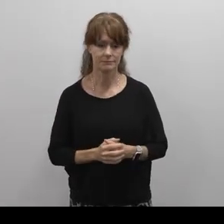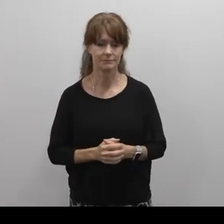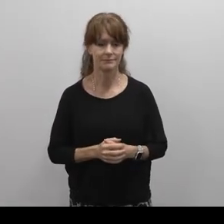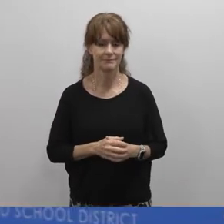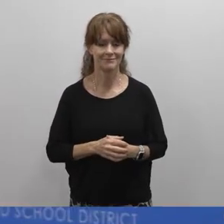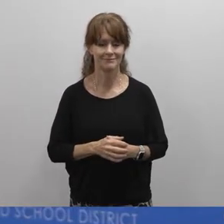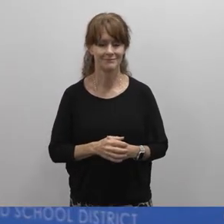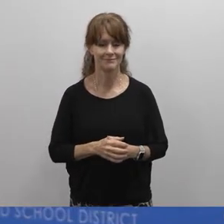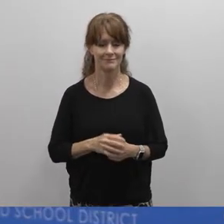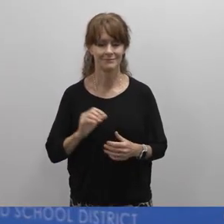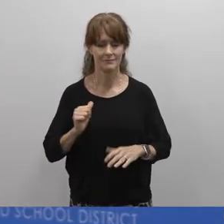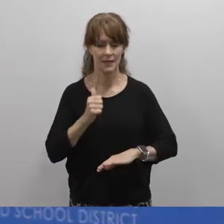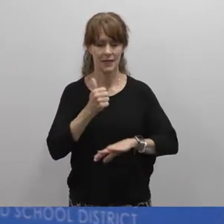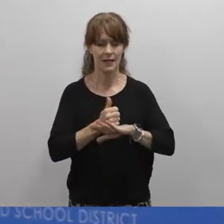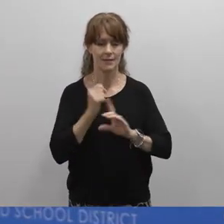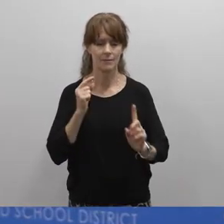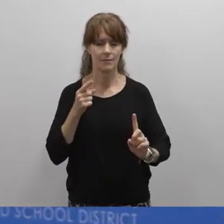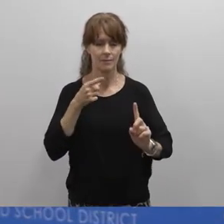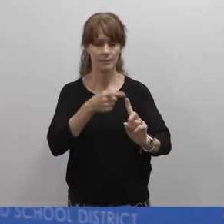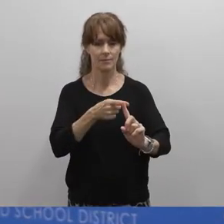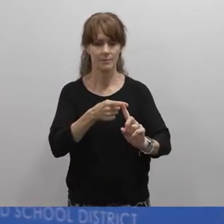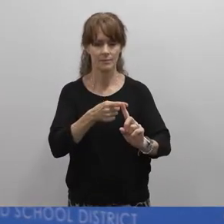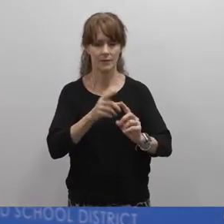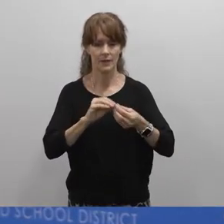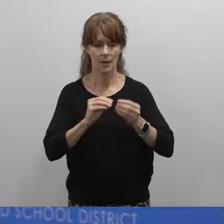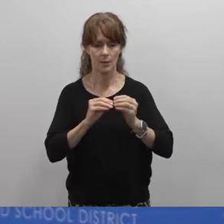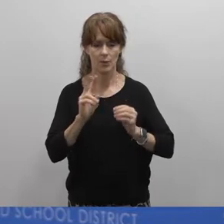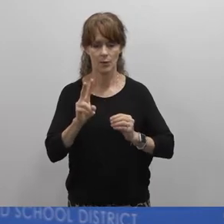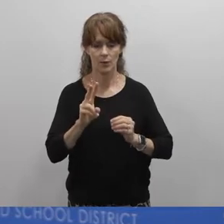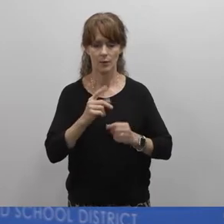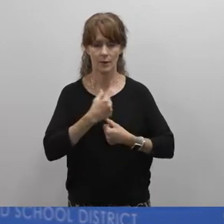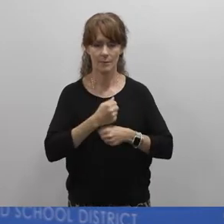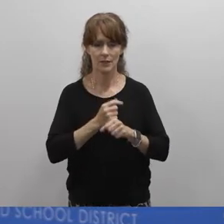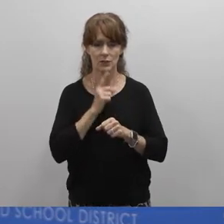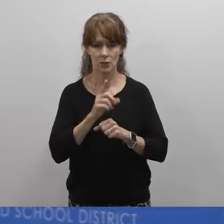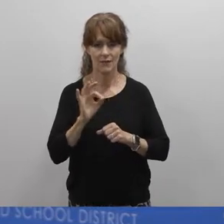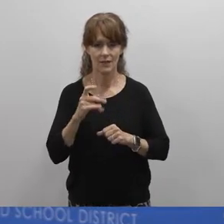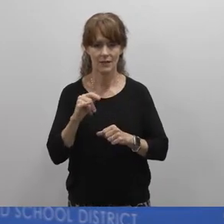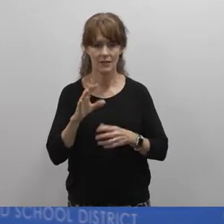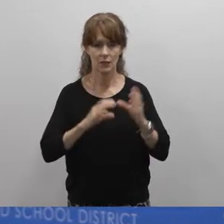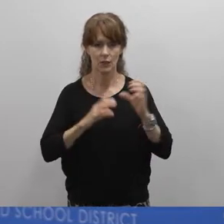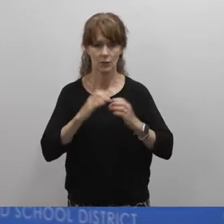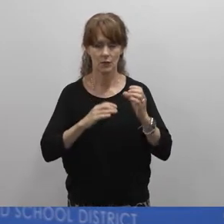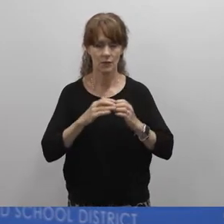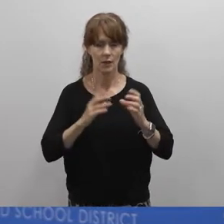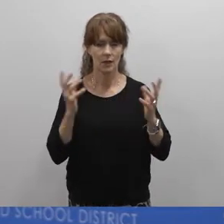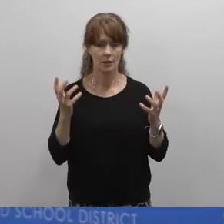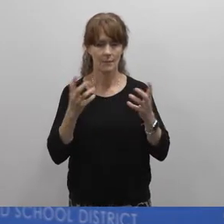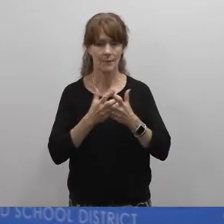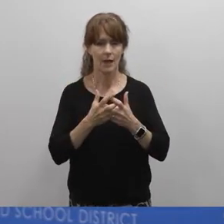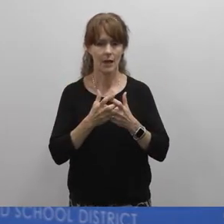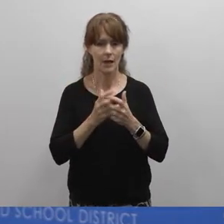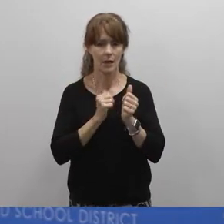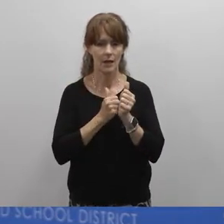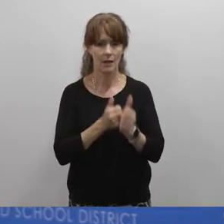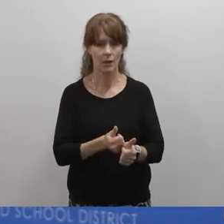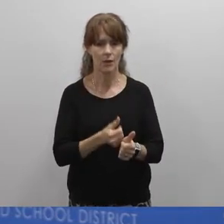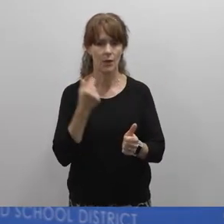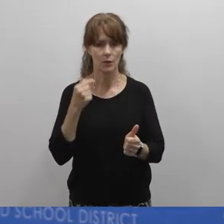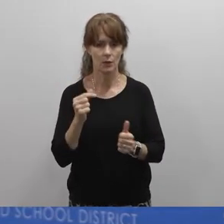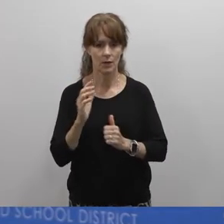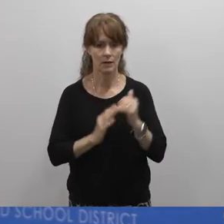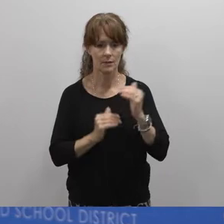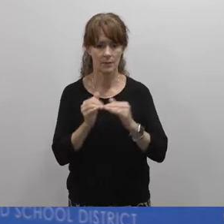With implementation goal number two, it says ensuring that the facilities, constructions, renovations comply with the green